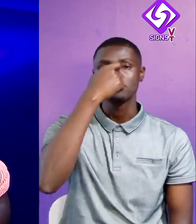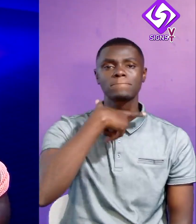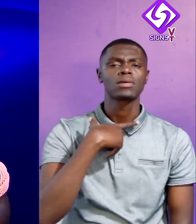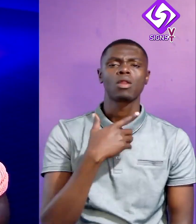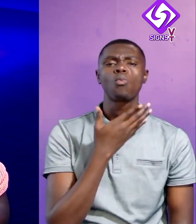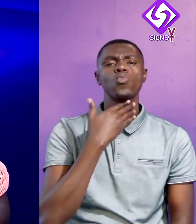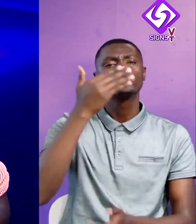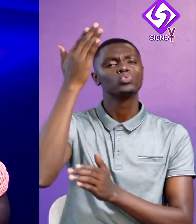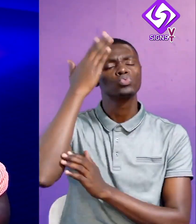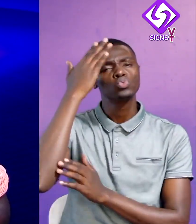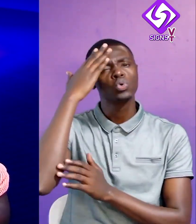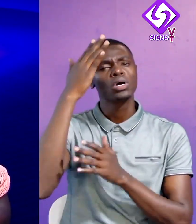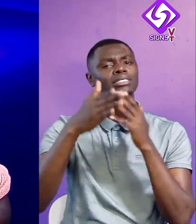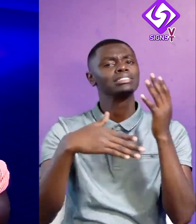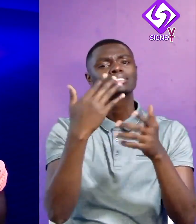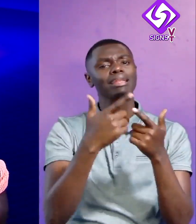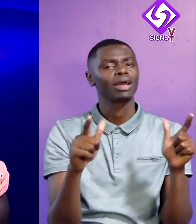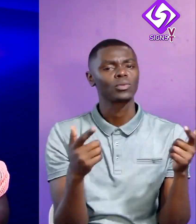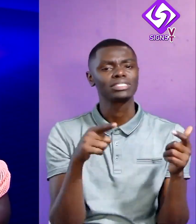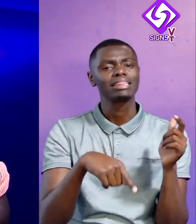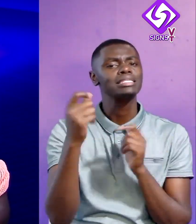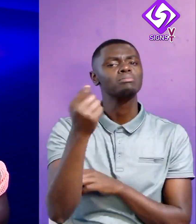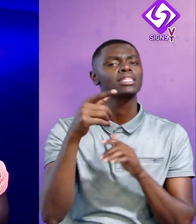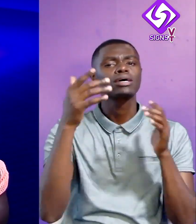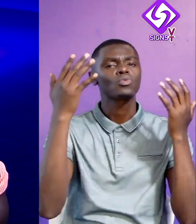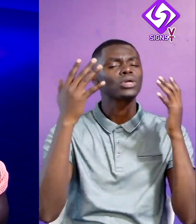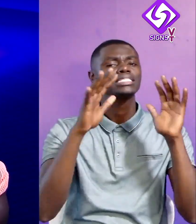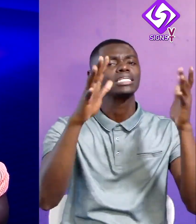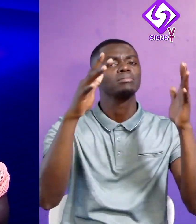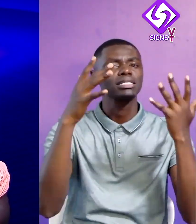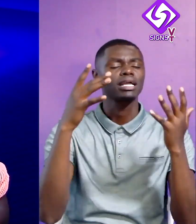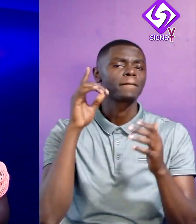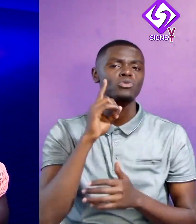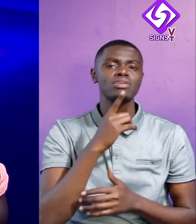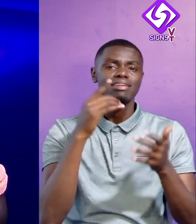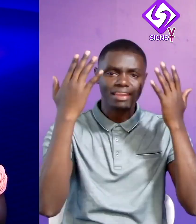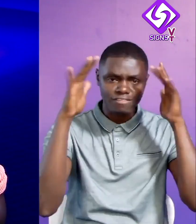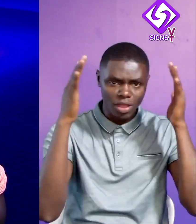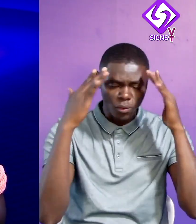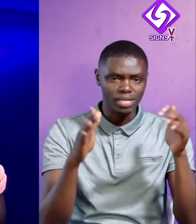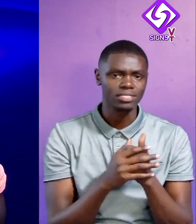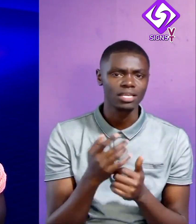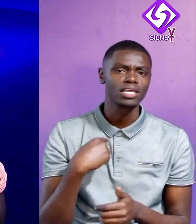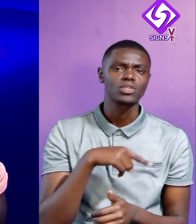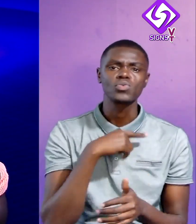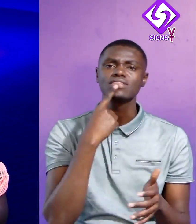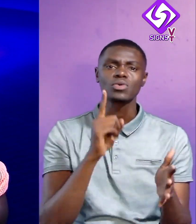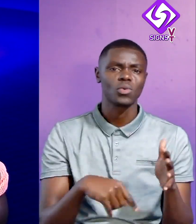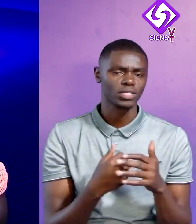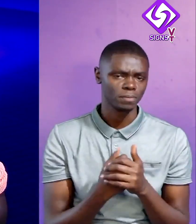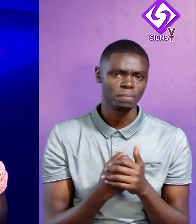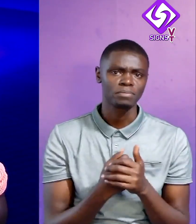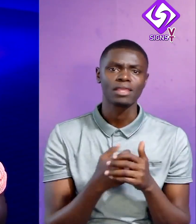want to know sign language. This month tuna celebrate about deaf awareness, and we are saying